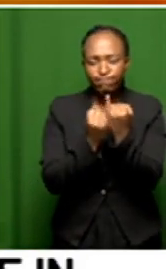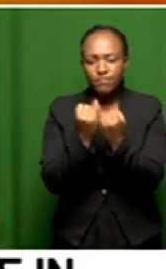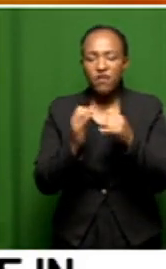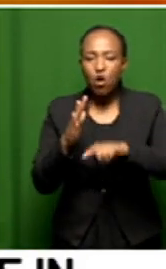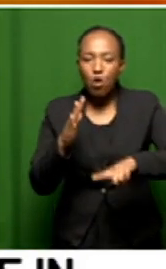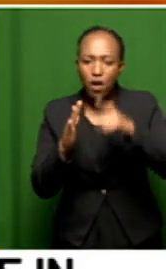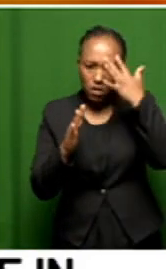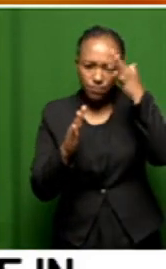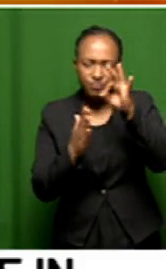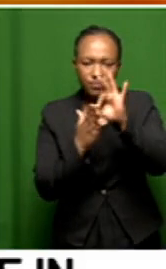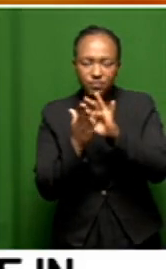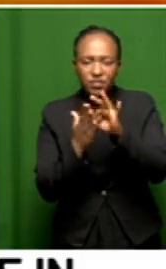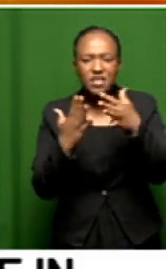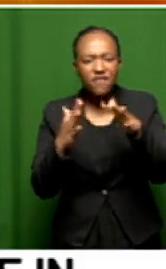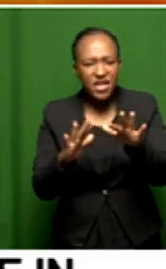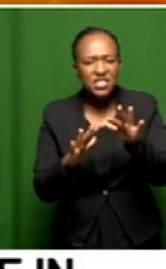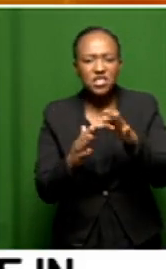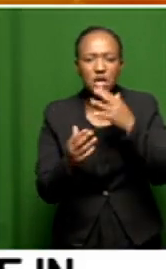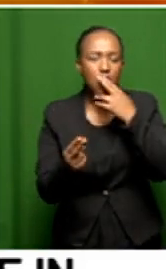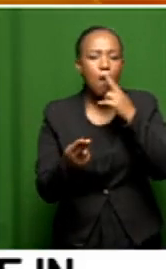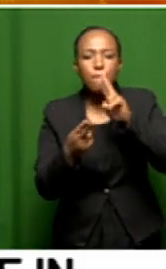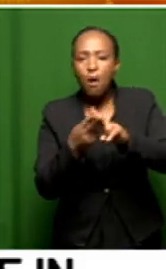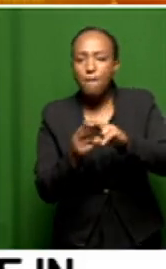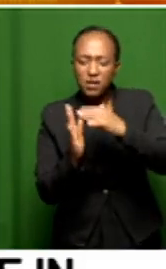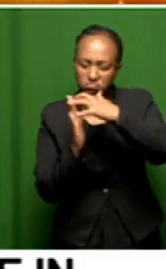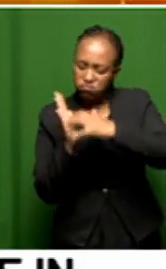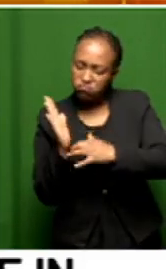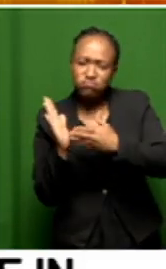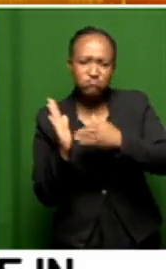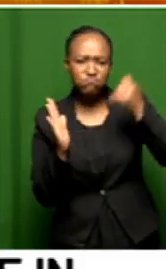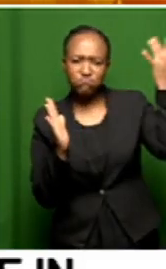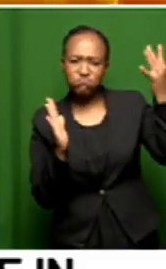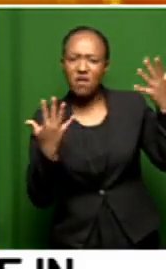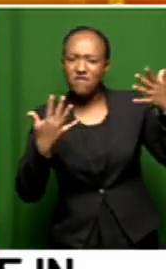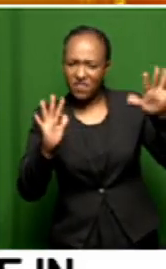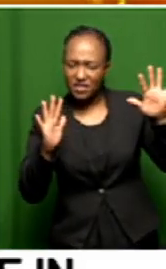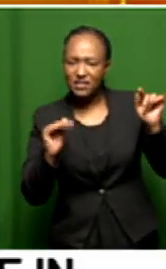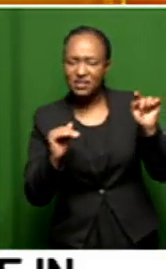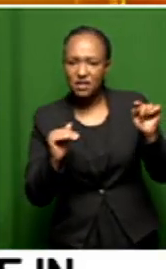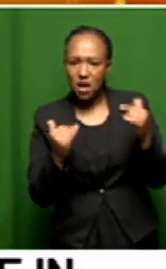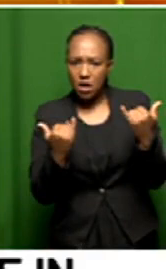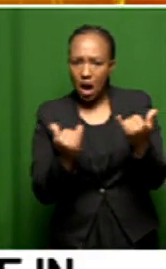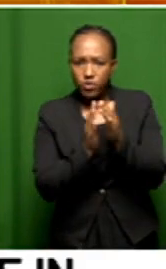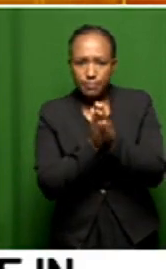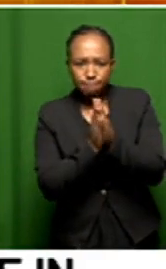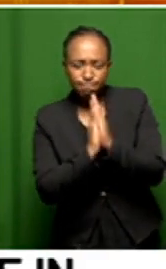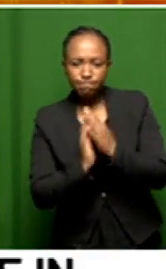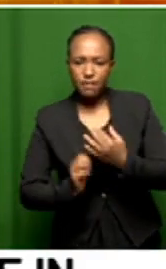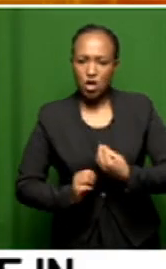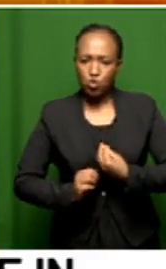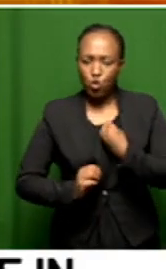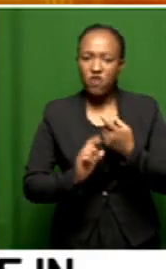government elections, they've already launched their manifestos. So how are they engaging and appealing to youth